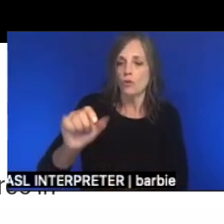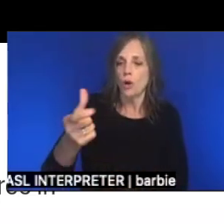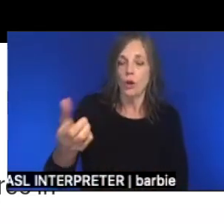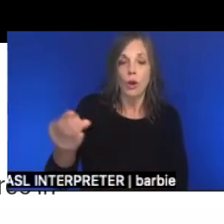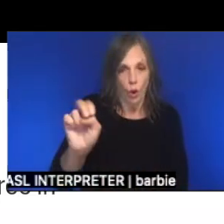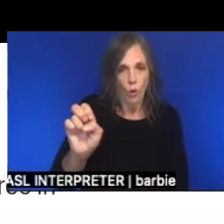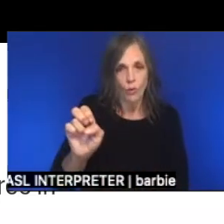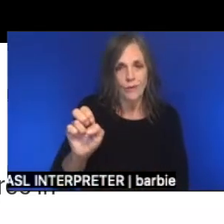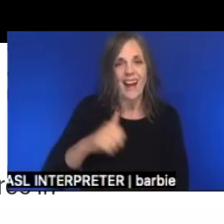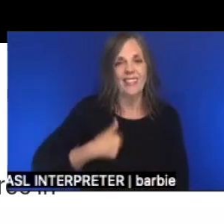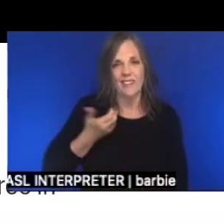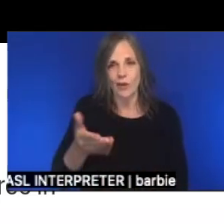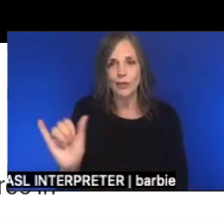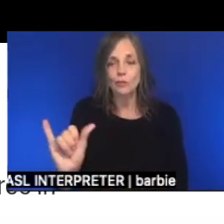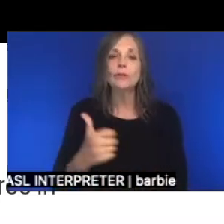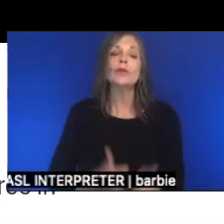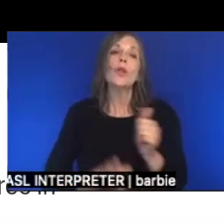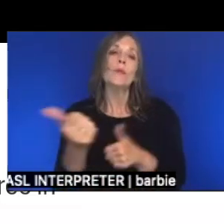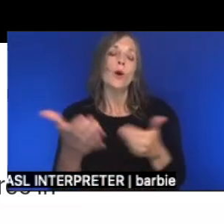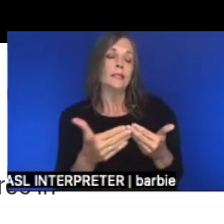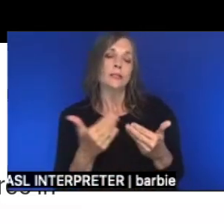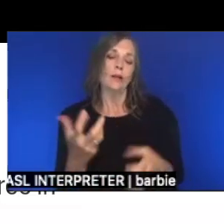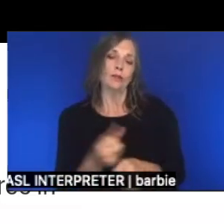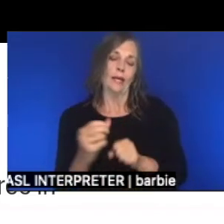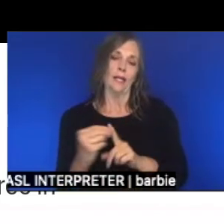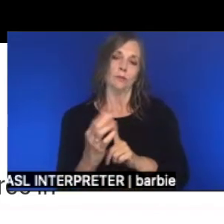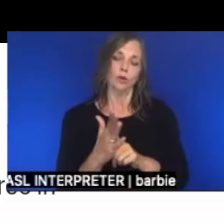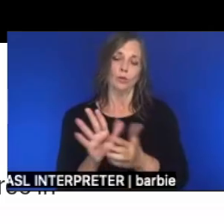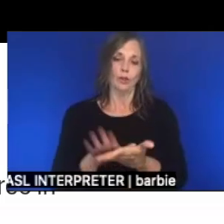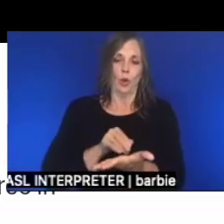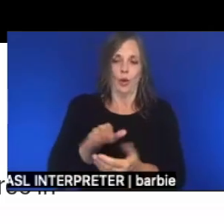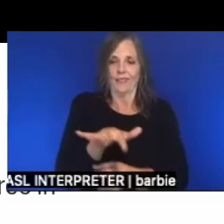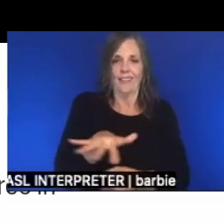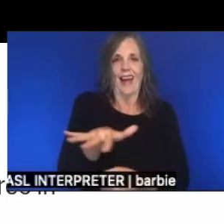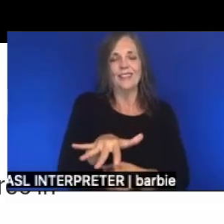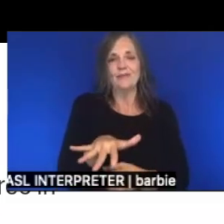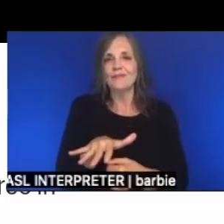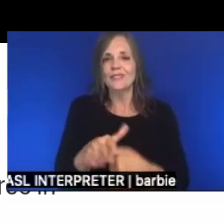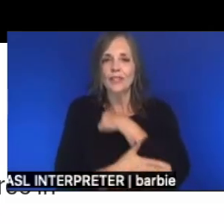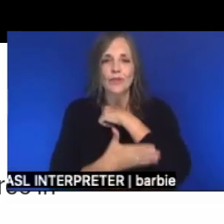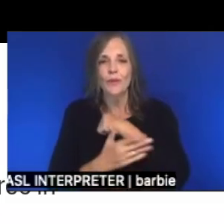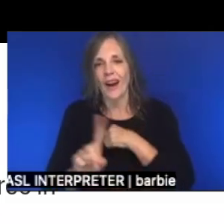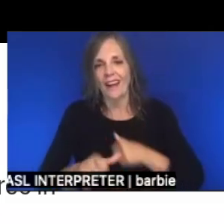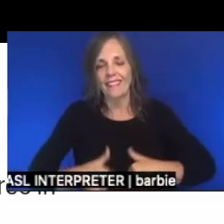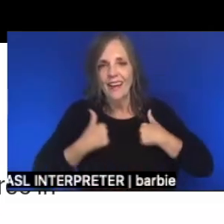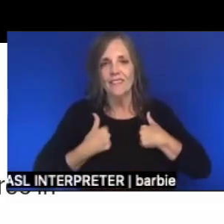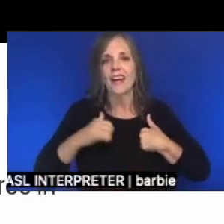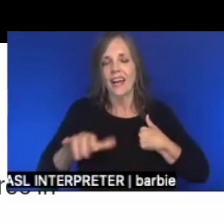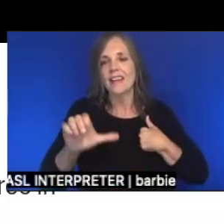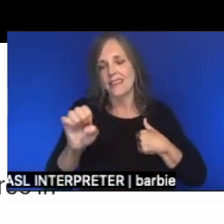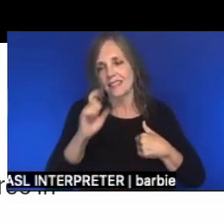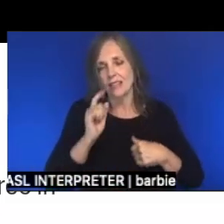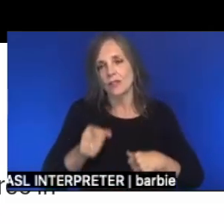way to get exposure to sign languages was to learn the sign language of the country where I'm living. In this case, it was the German